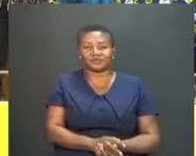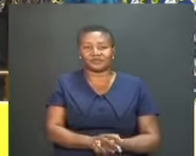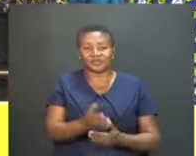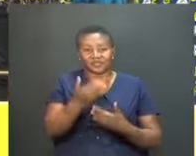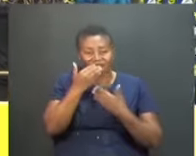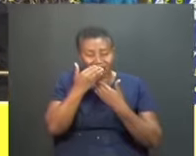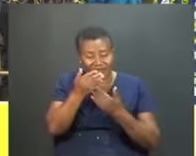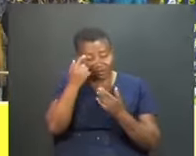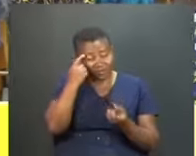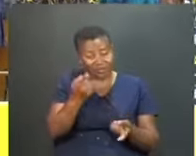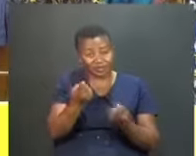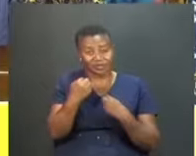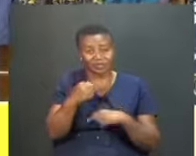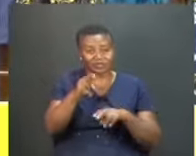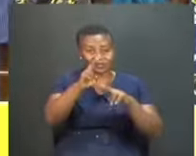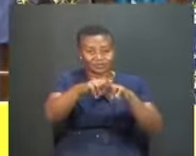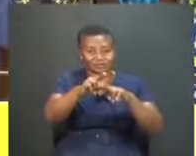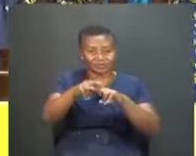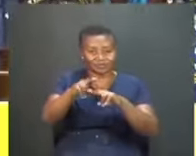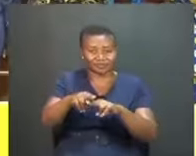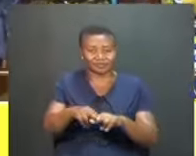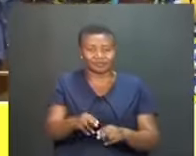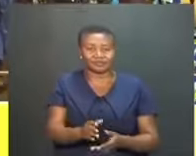may resume your seats.